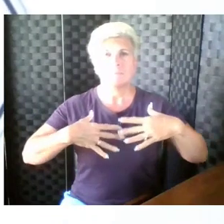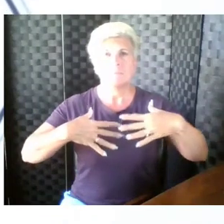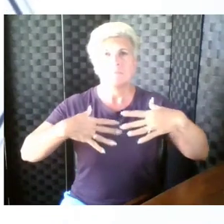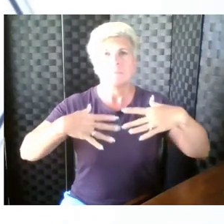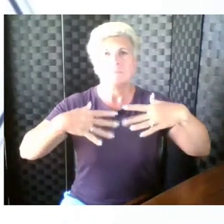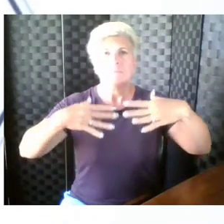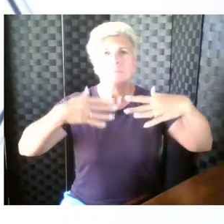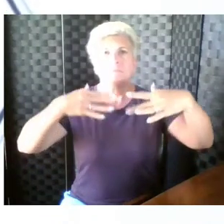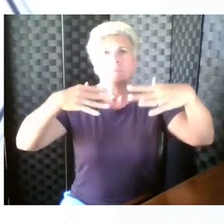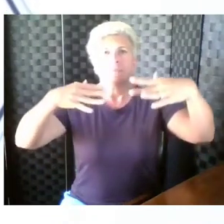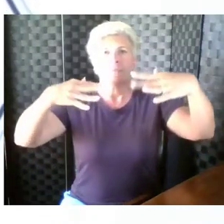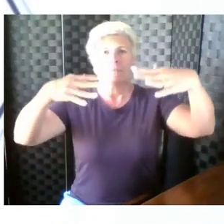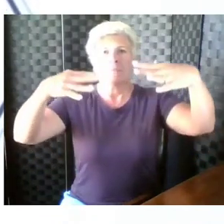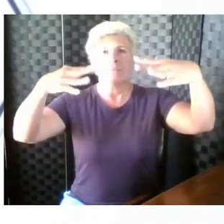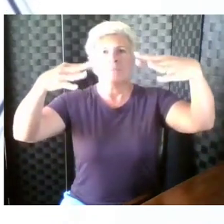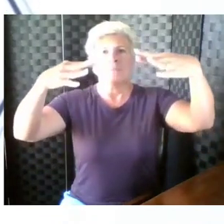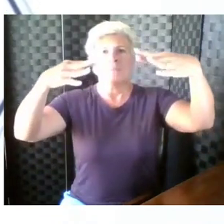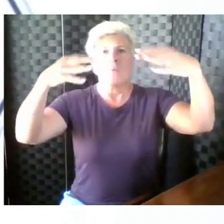deep breath in.